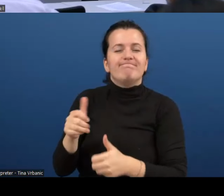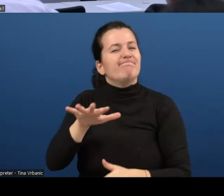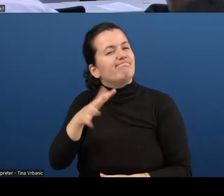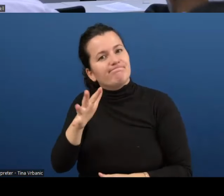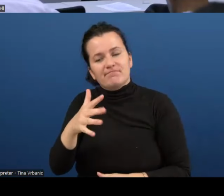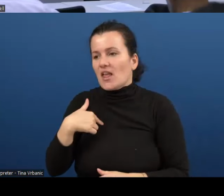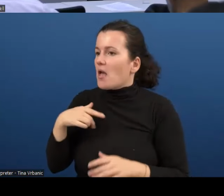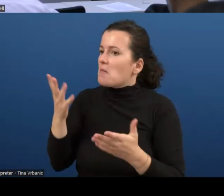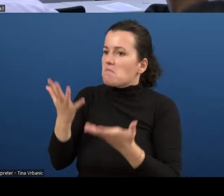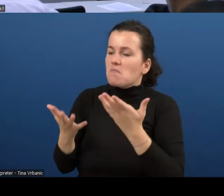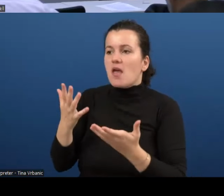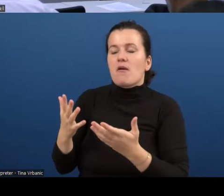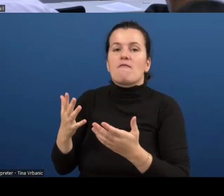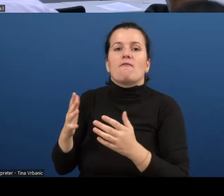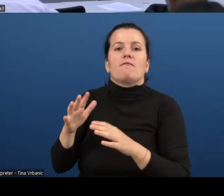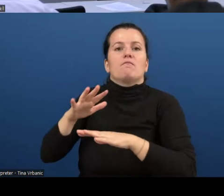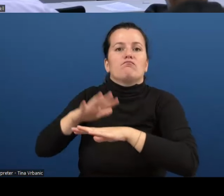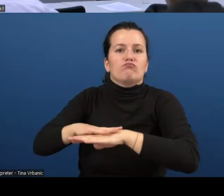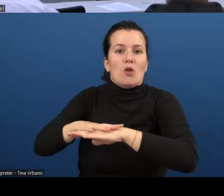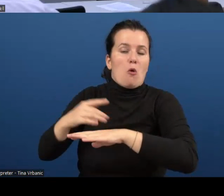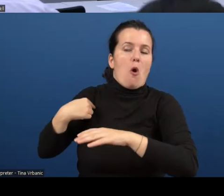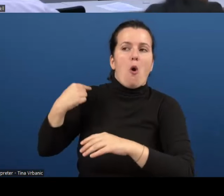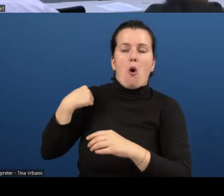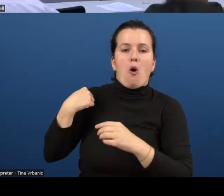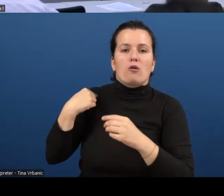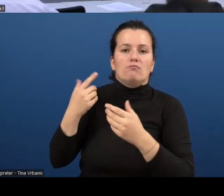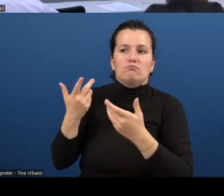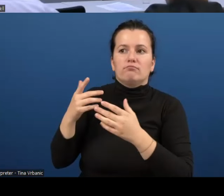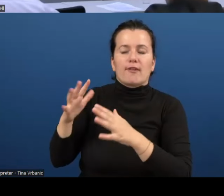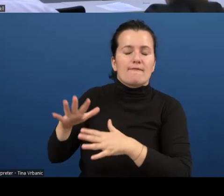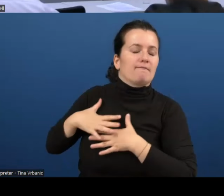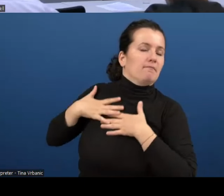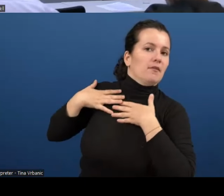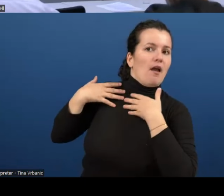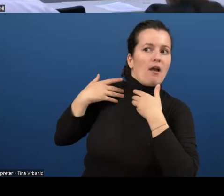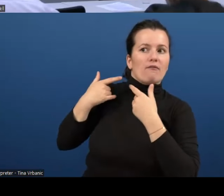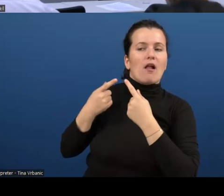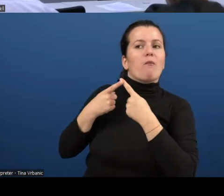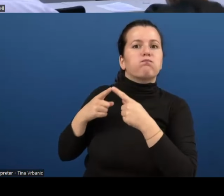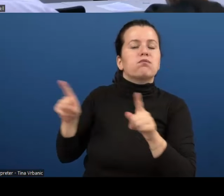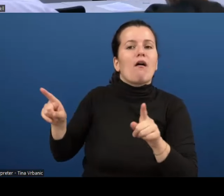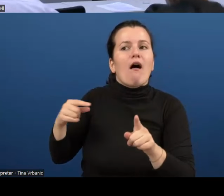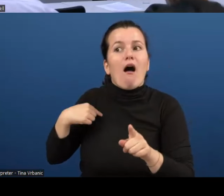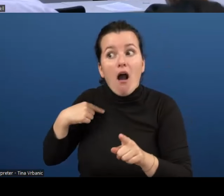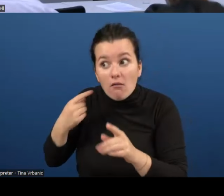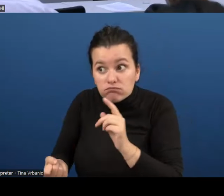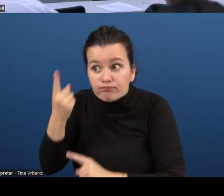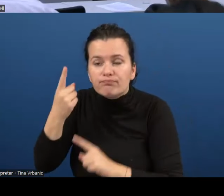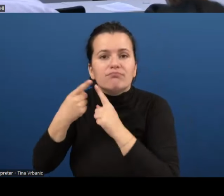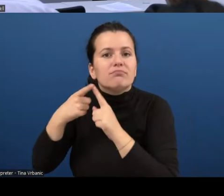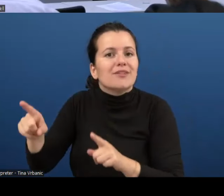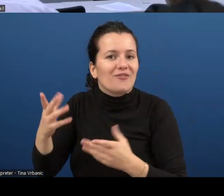mistakes. There are lots of illusions, and I will show a number of them. Then, well, we did some research